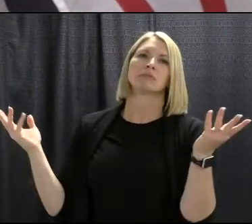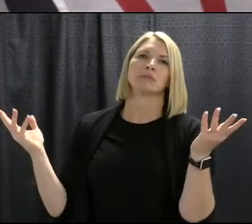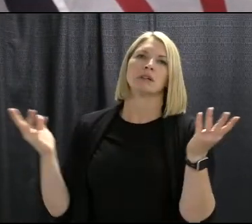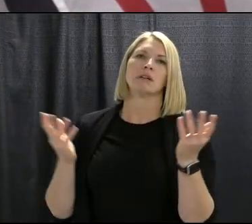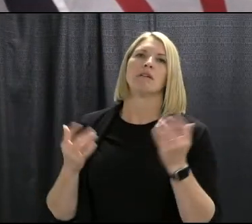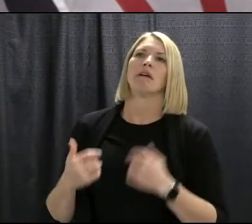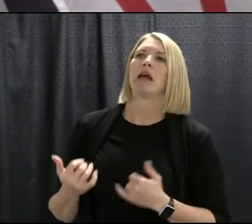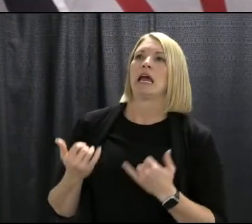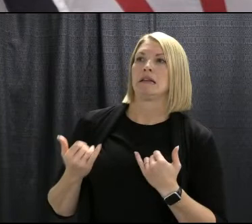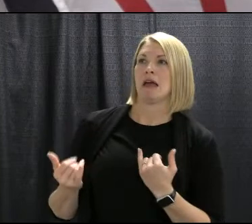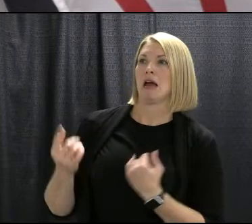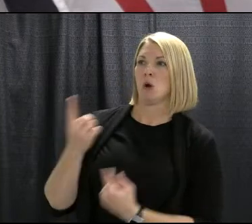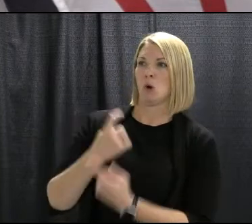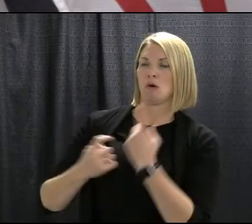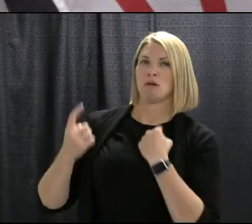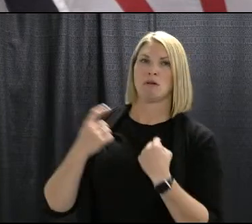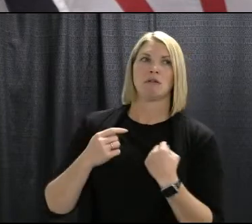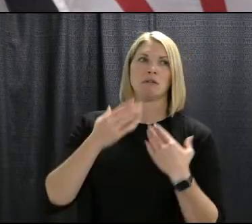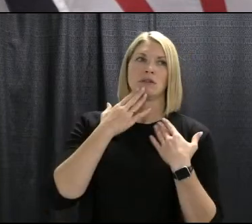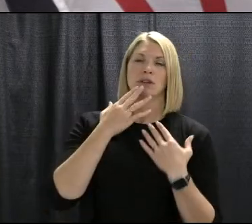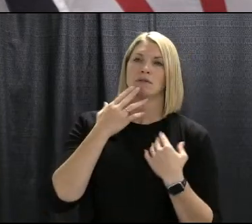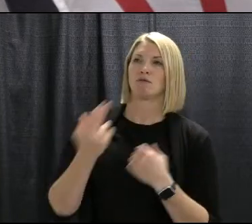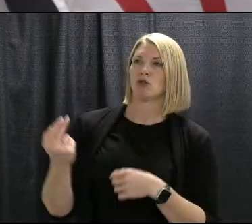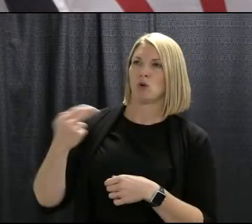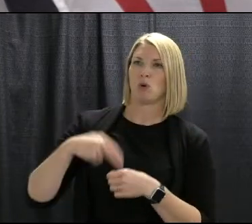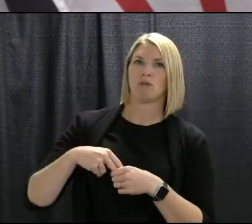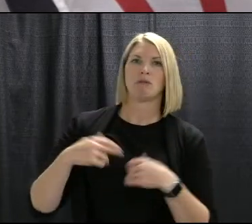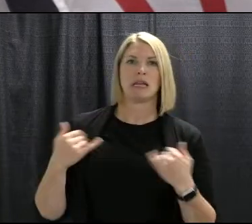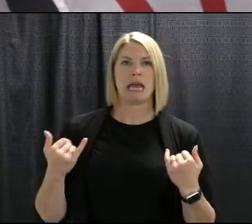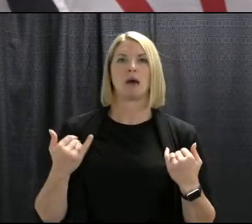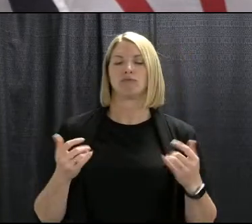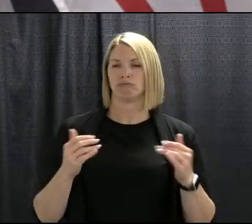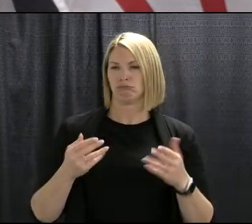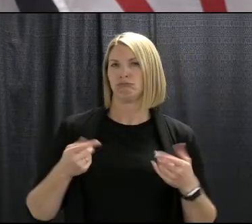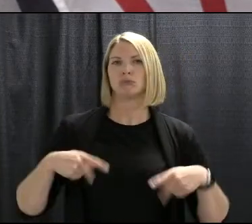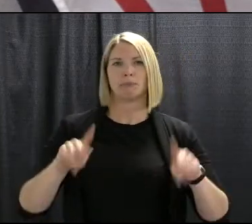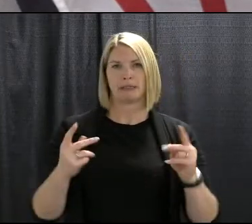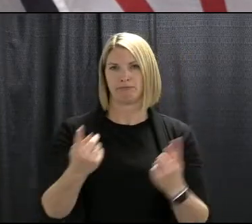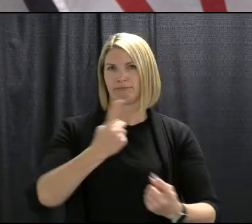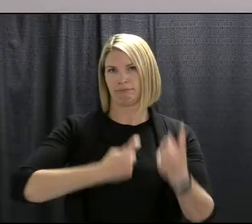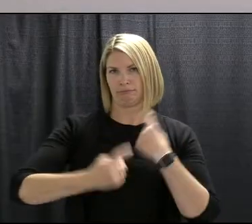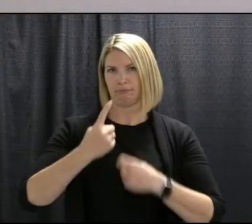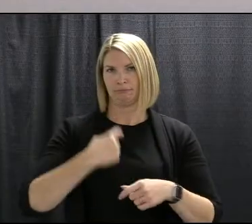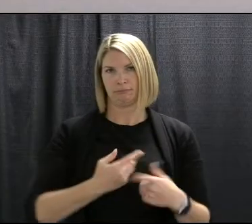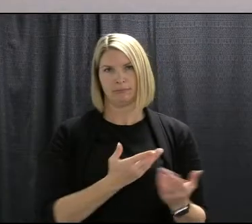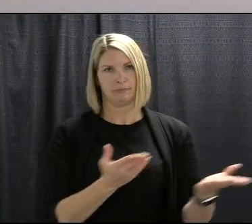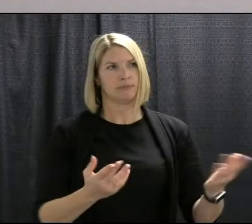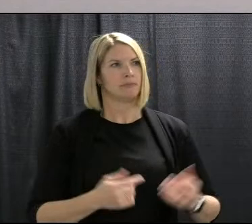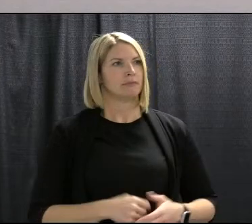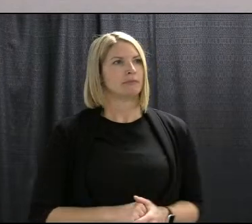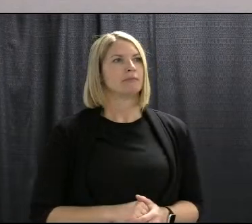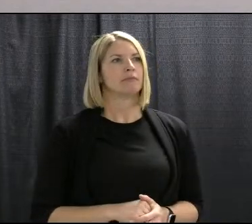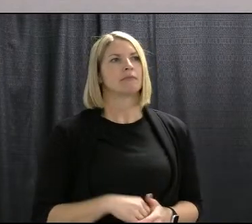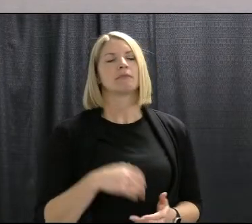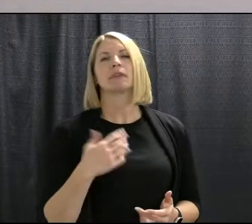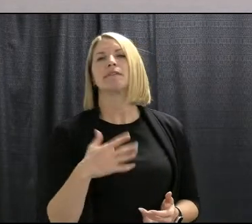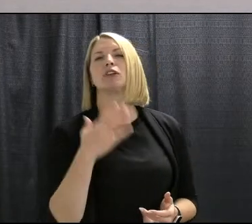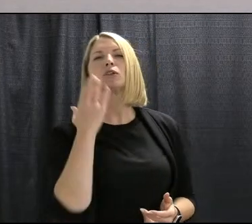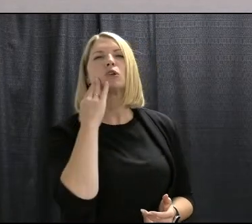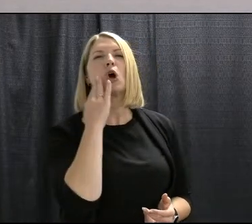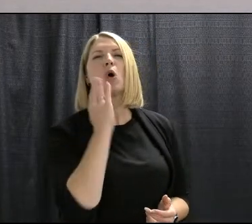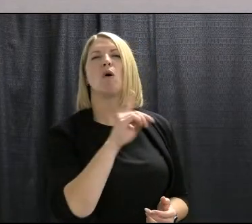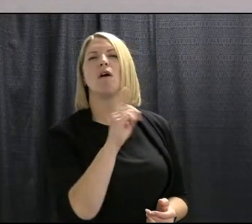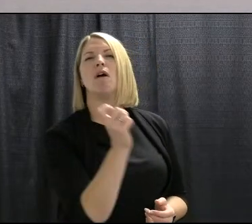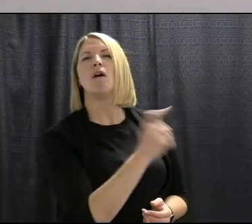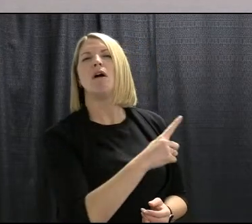your questions, and at this time, I'd like to thank you for joining us and certainly open the floor to your questions. I know you've had 5 years to consult